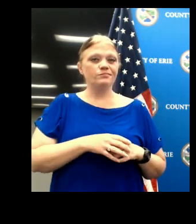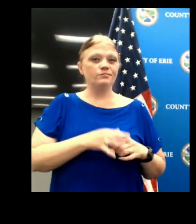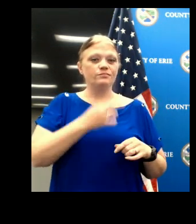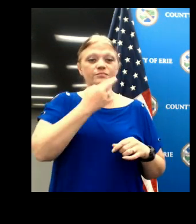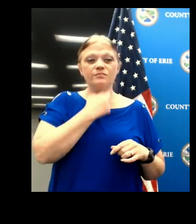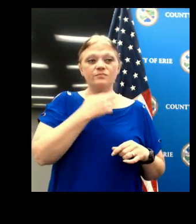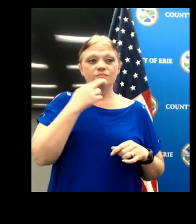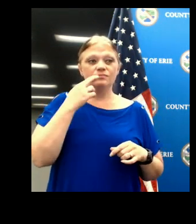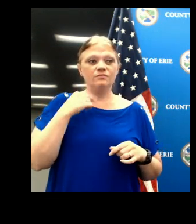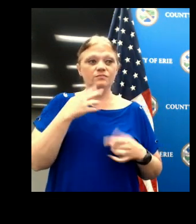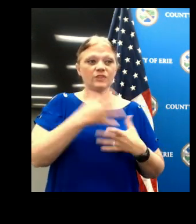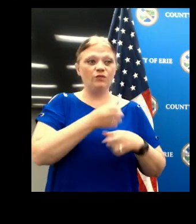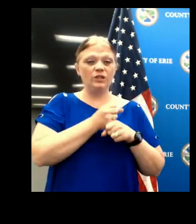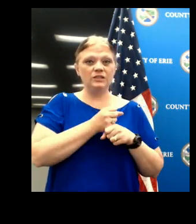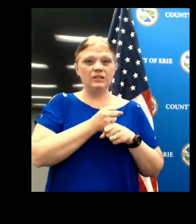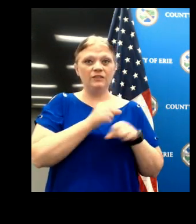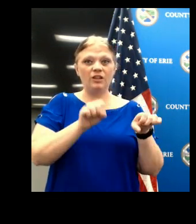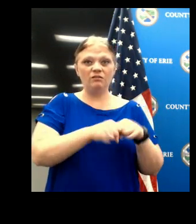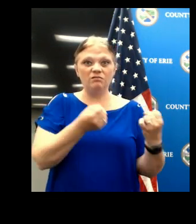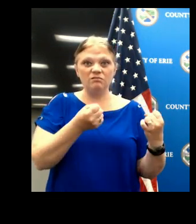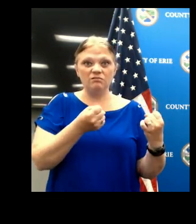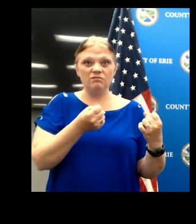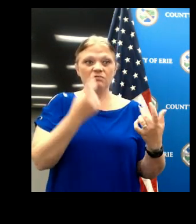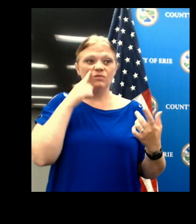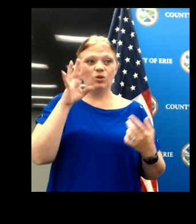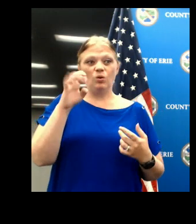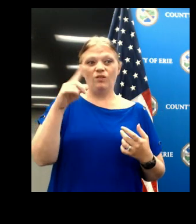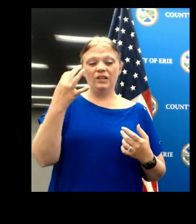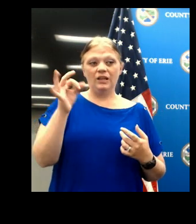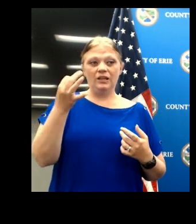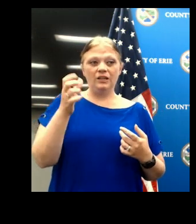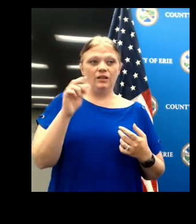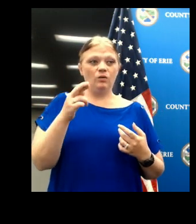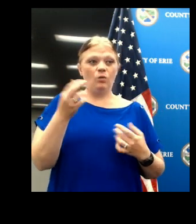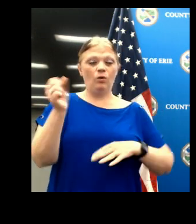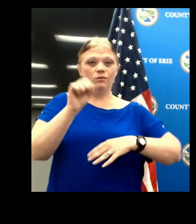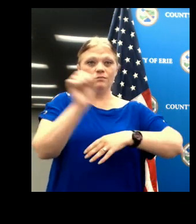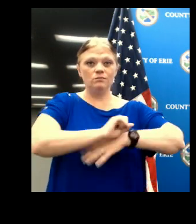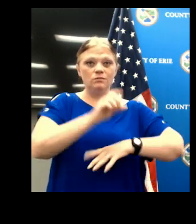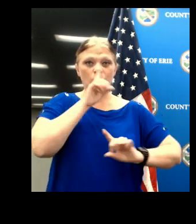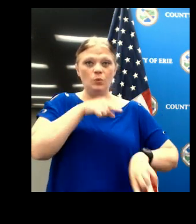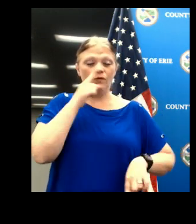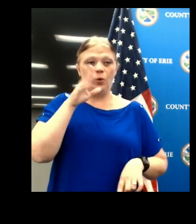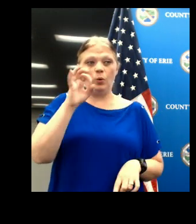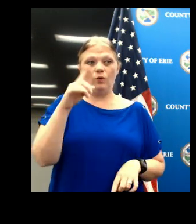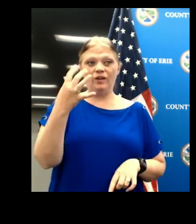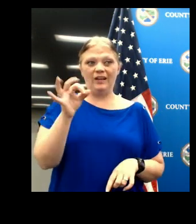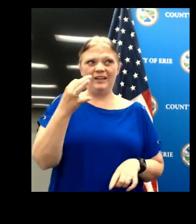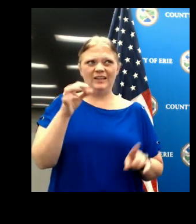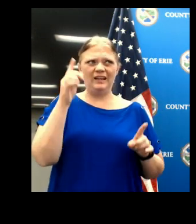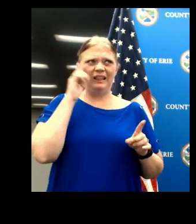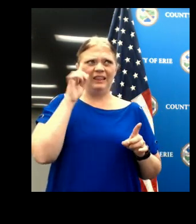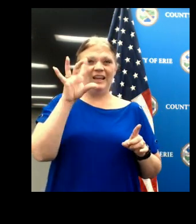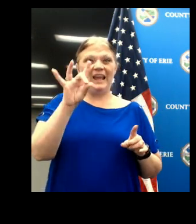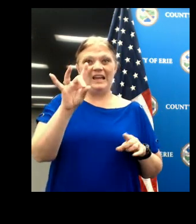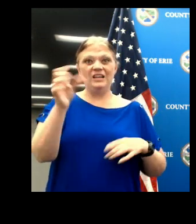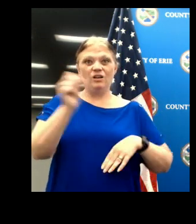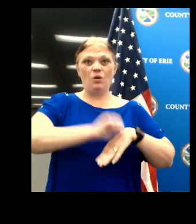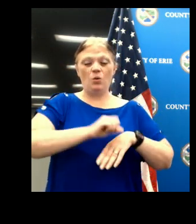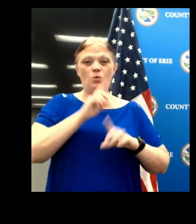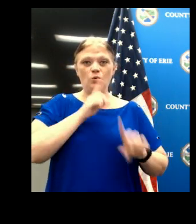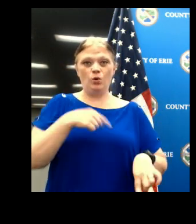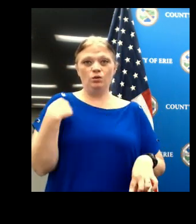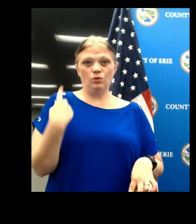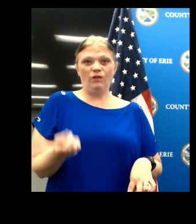restaurants have received violations for COVID-19 or closure orders for COVID-19. I think we've had 8 closed orders